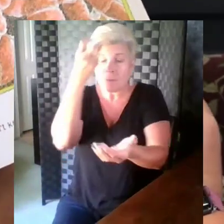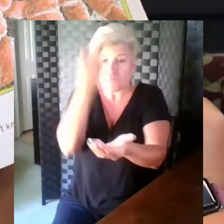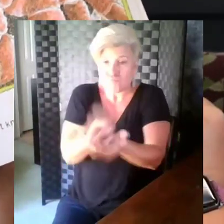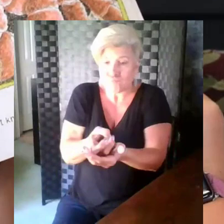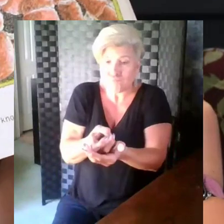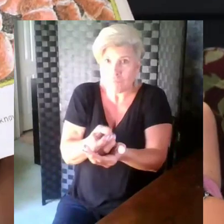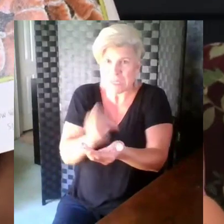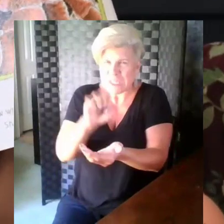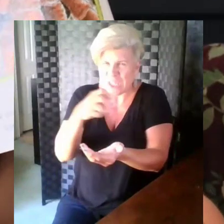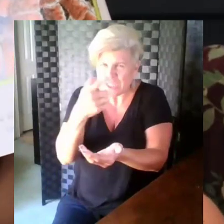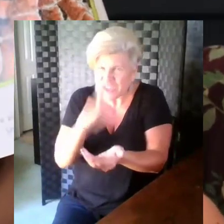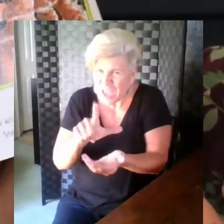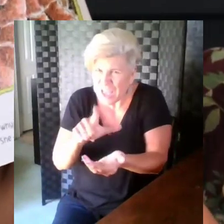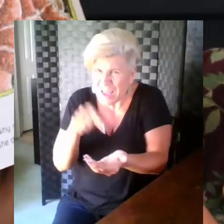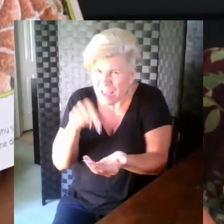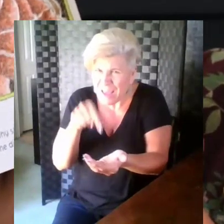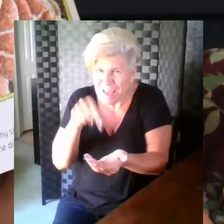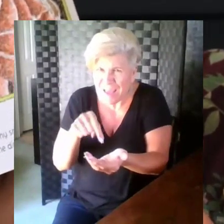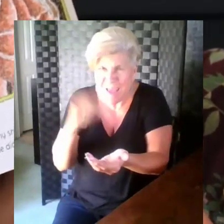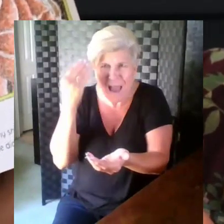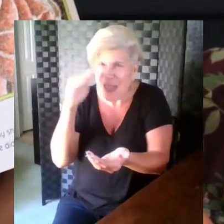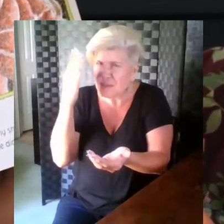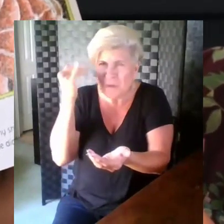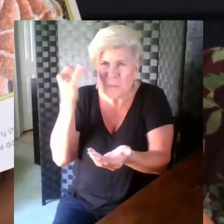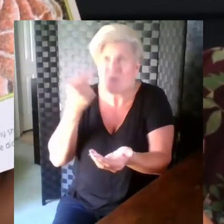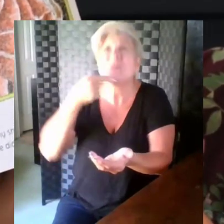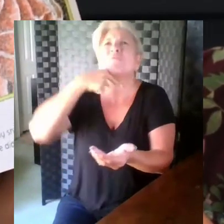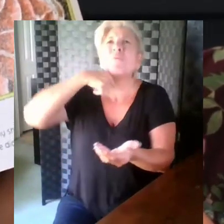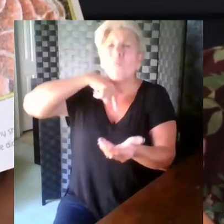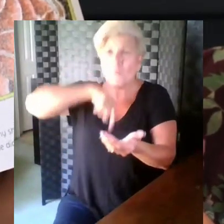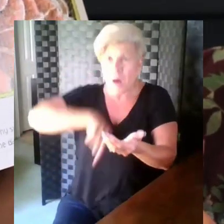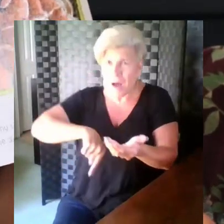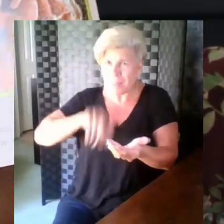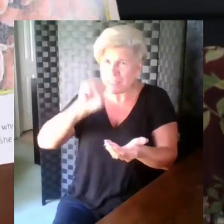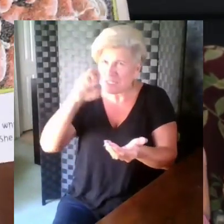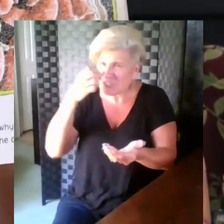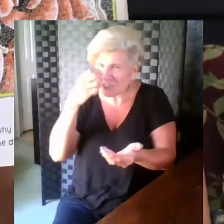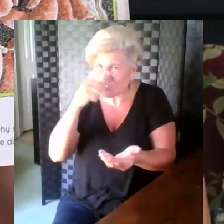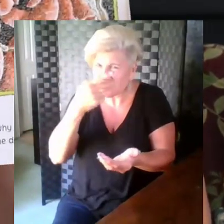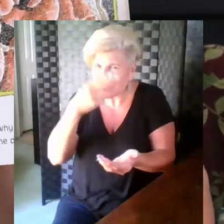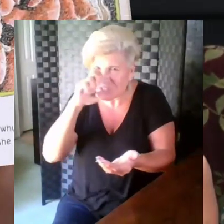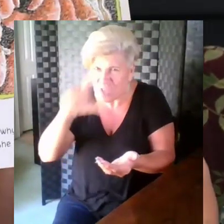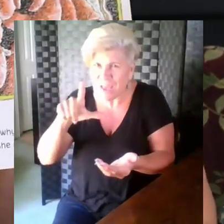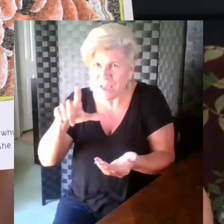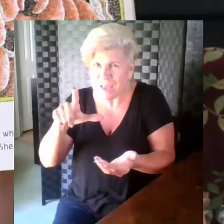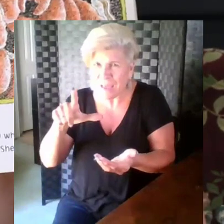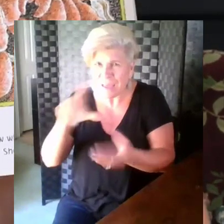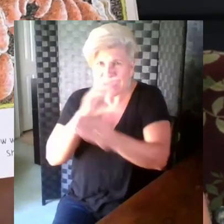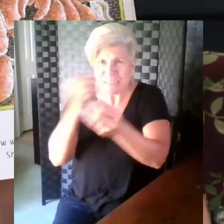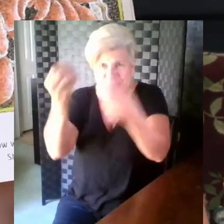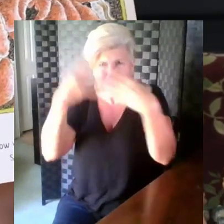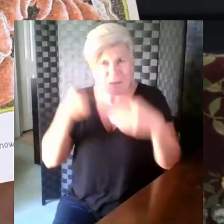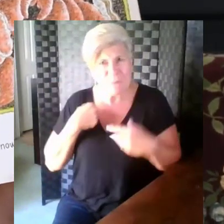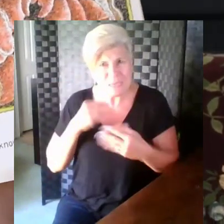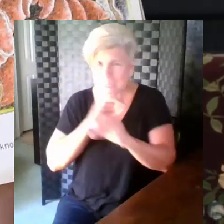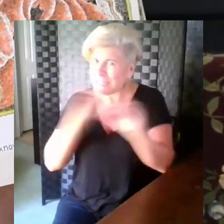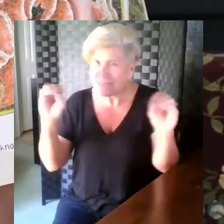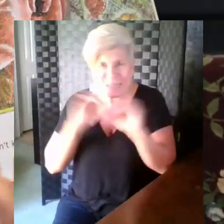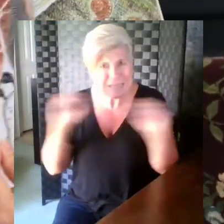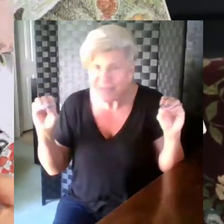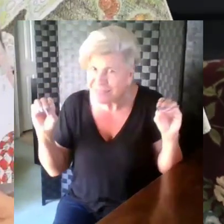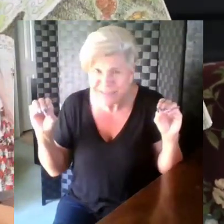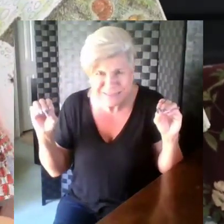live in the shell. But I don't know why she swallowed the shell. She didn't tell.